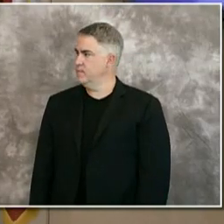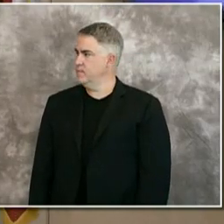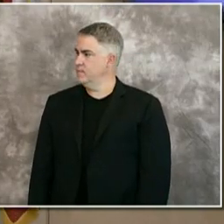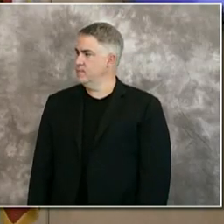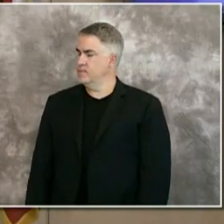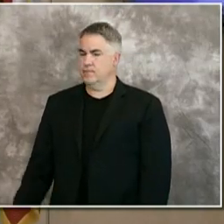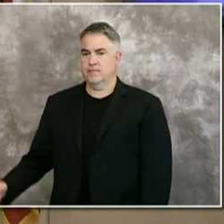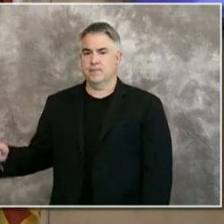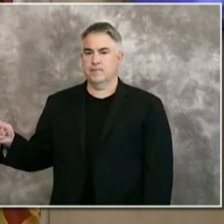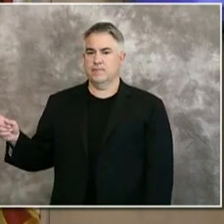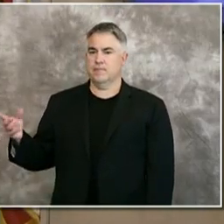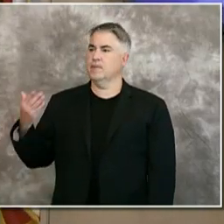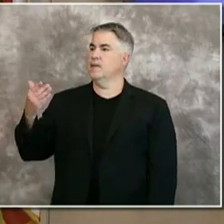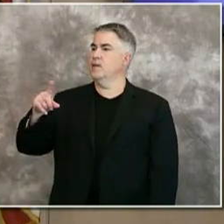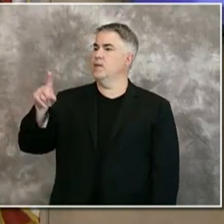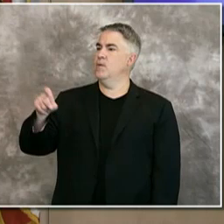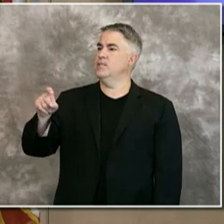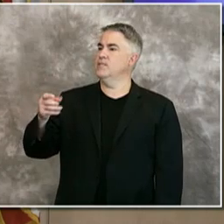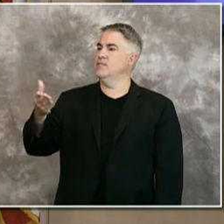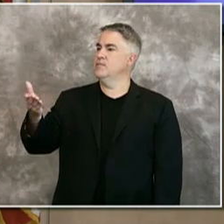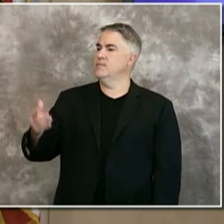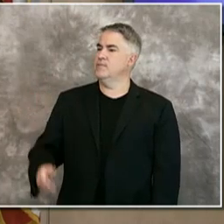Okay, we'll go right to the questions.